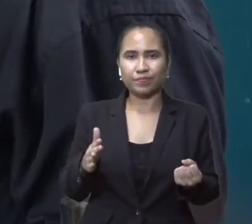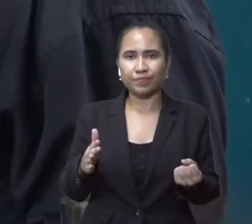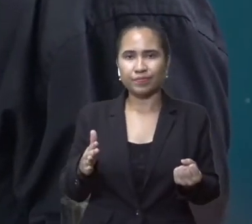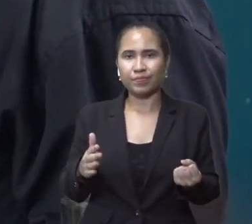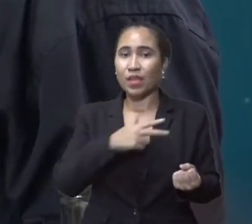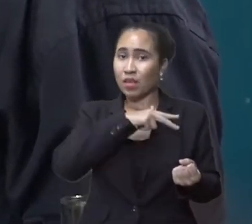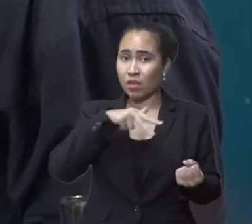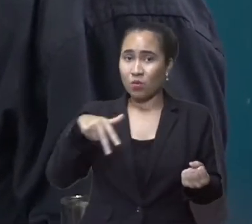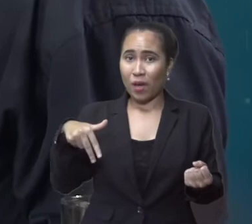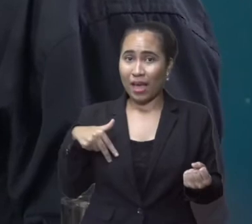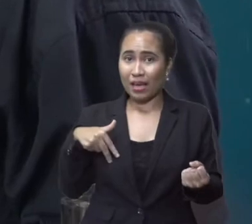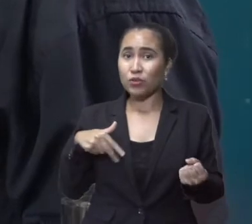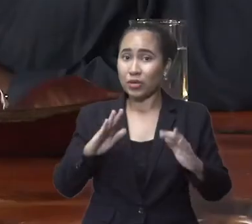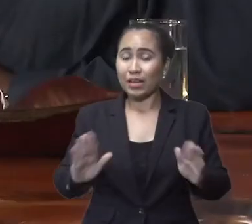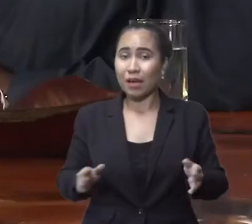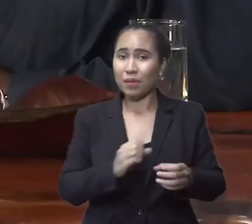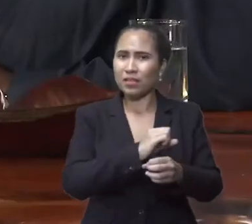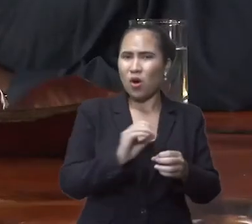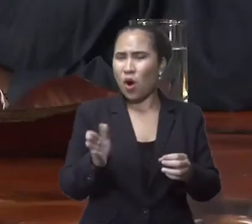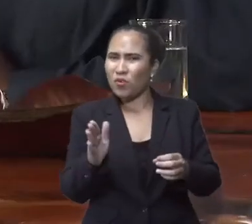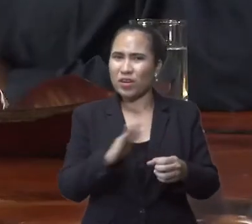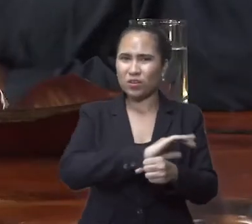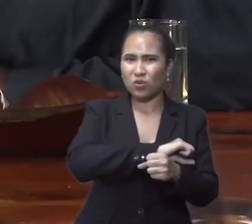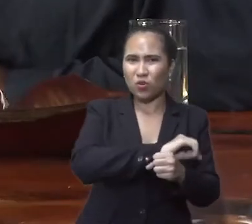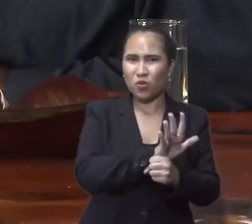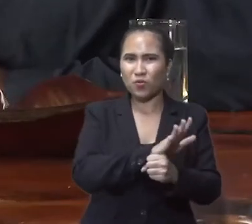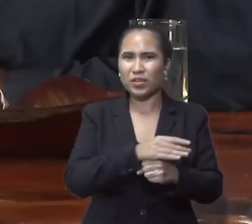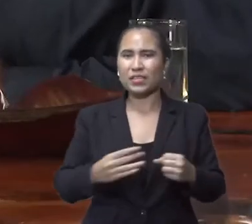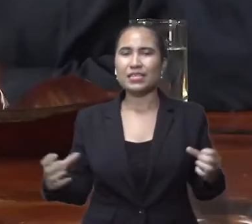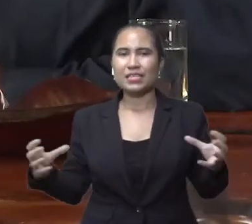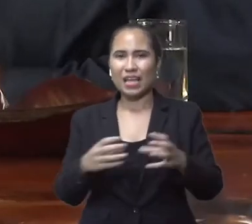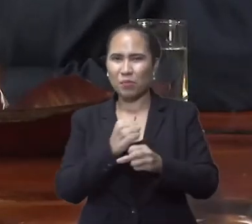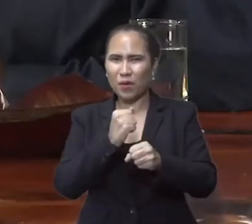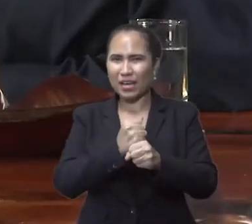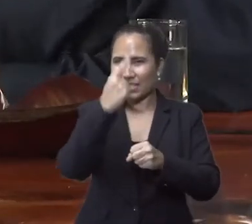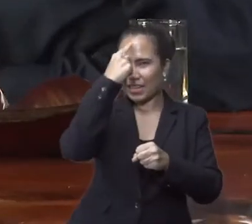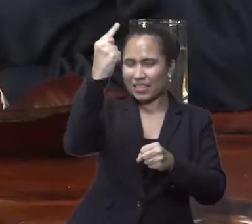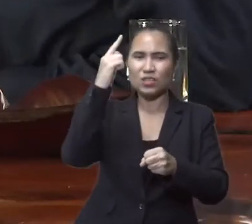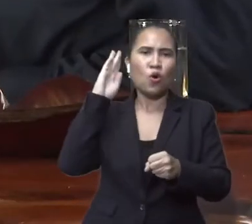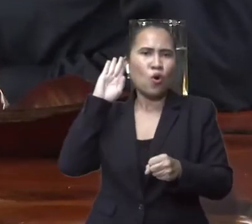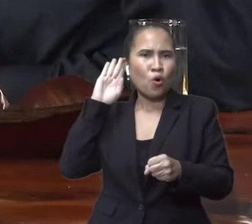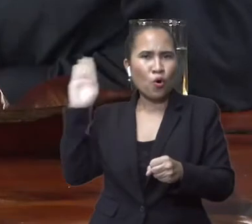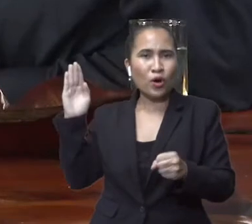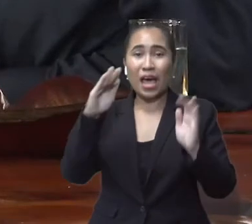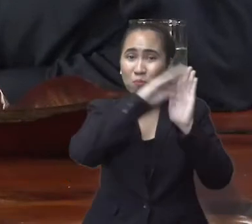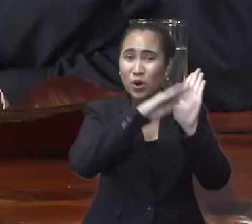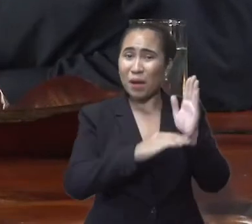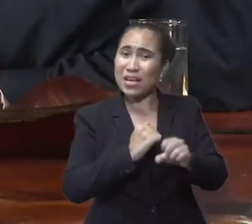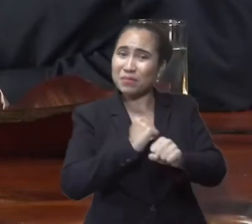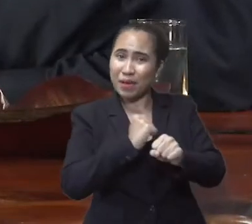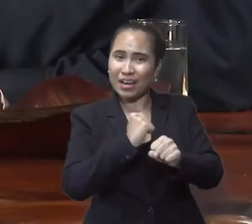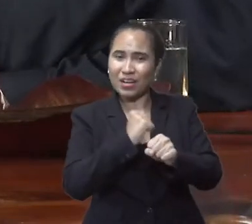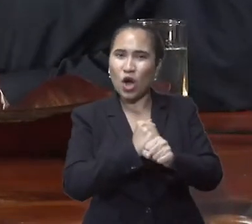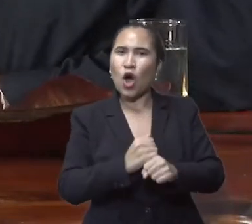we sort of come out of COVID. So for us, it's important that we work with member states to see how strategies and programs can put in place to